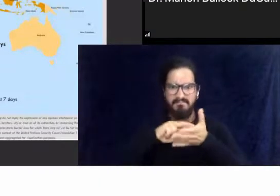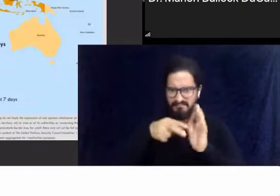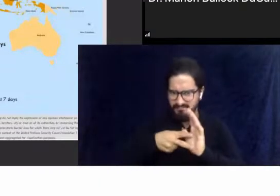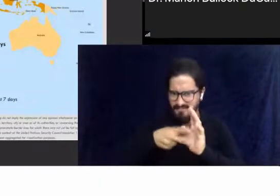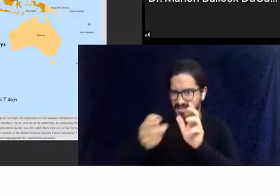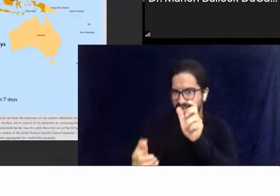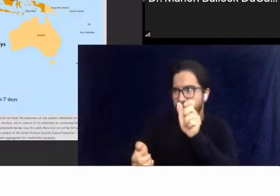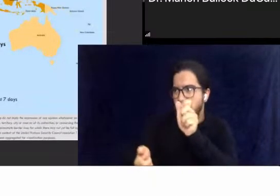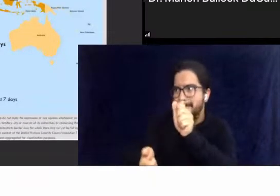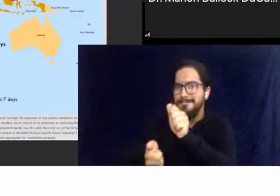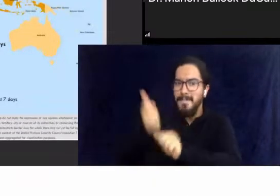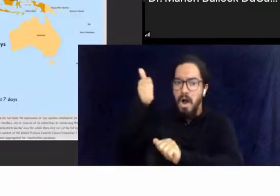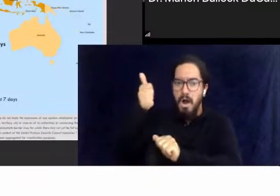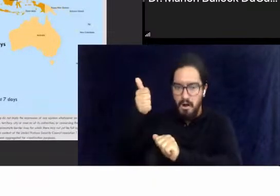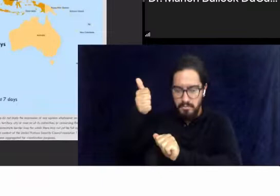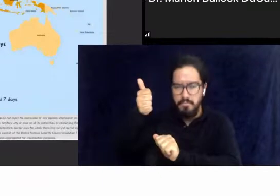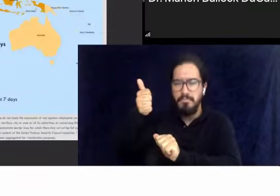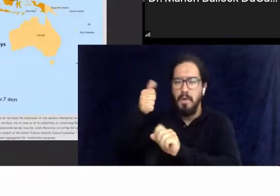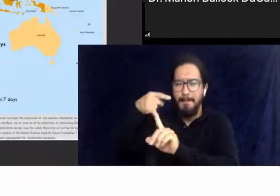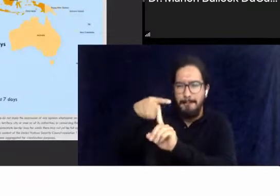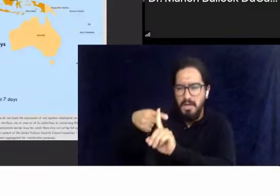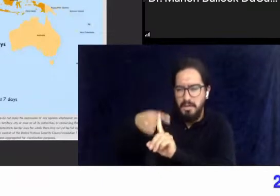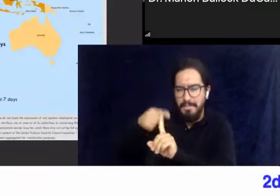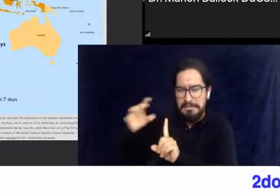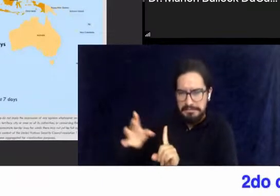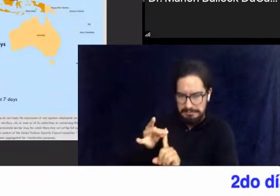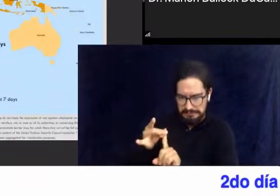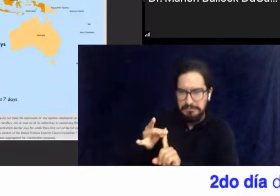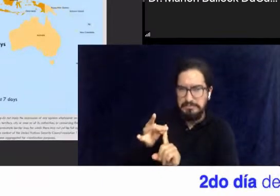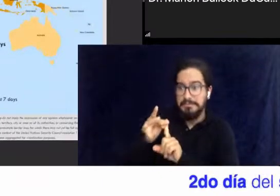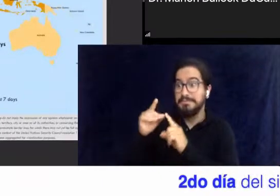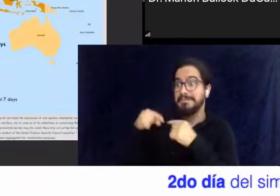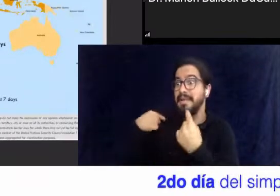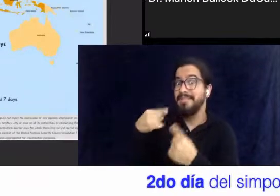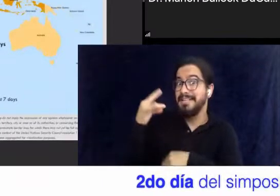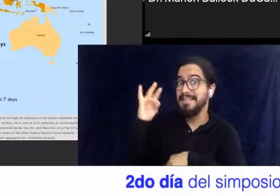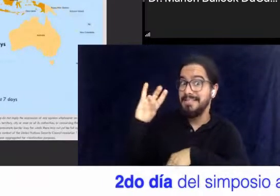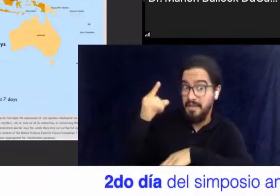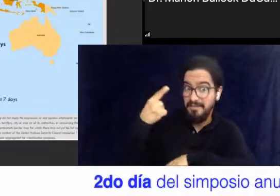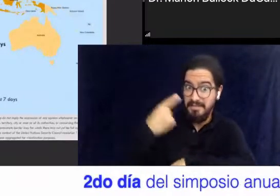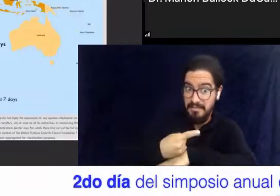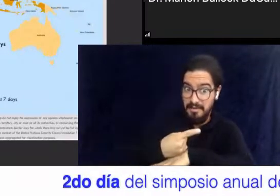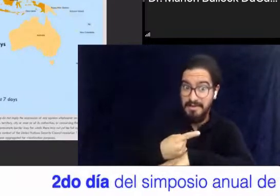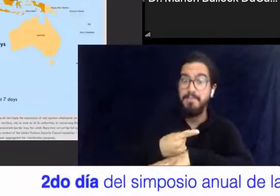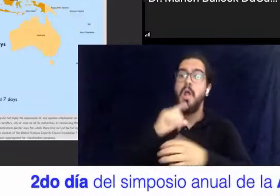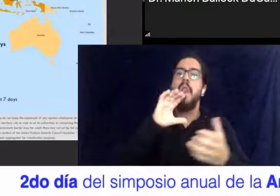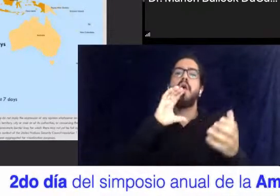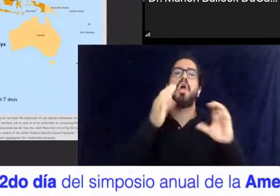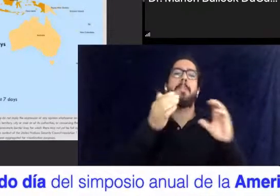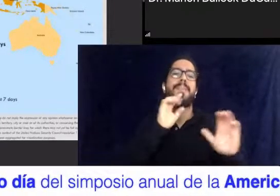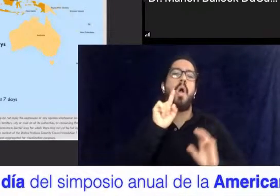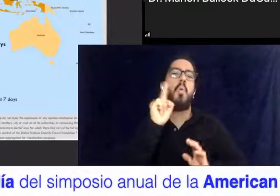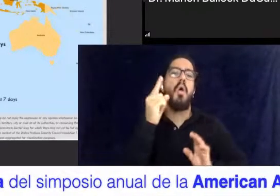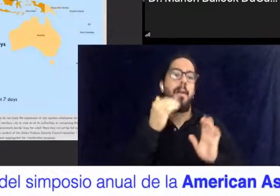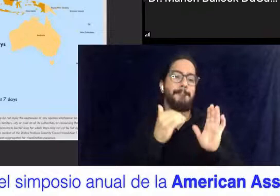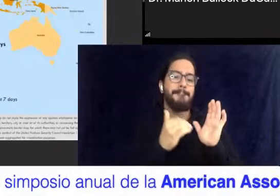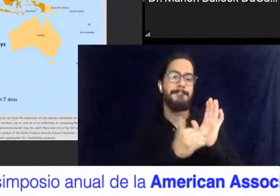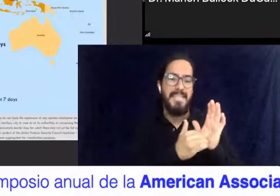cases have been reported in the last 7 days for 1 million population. Next.